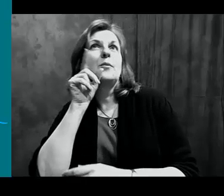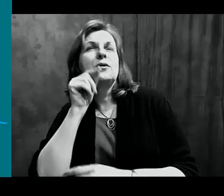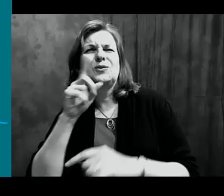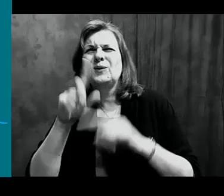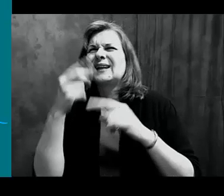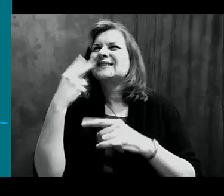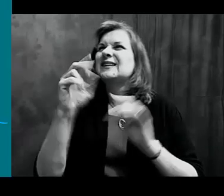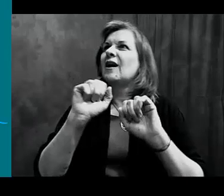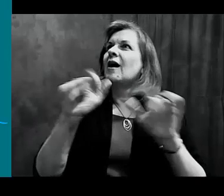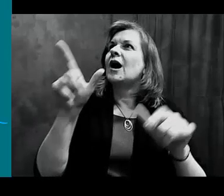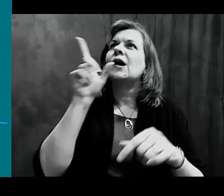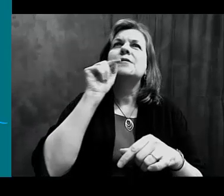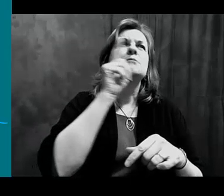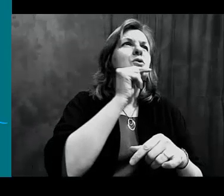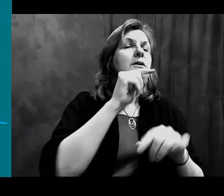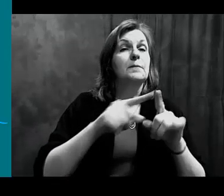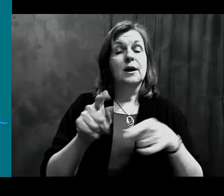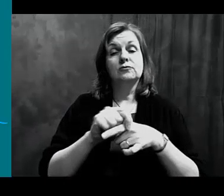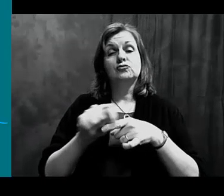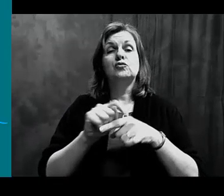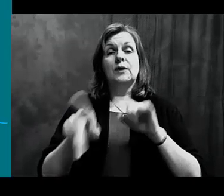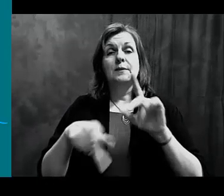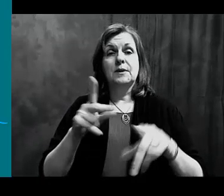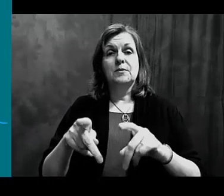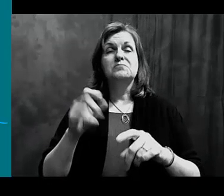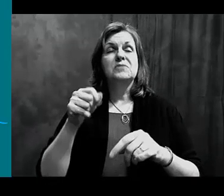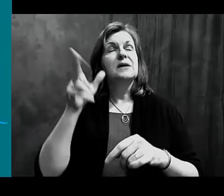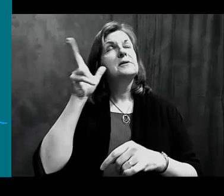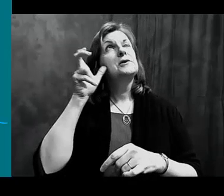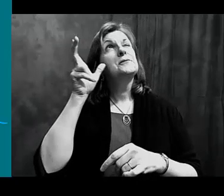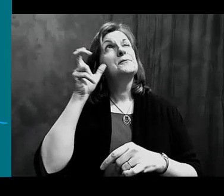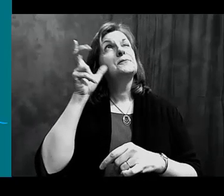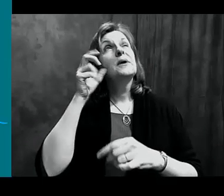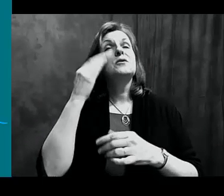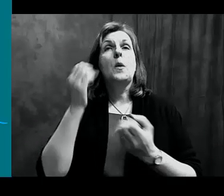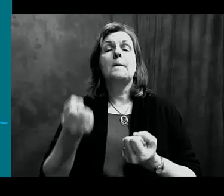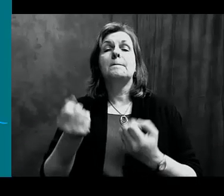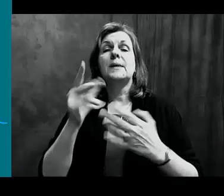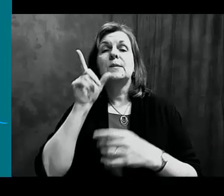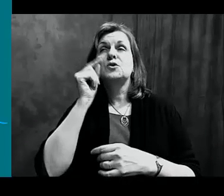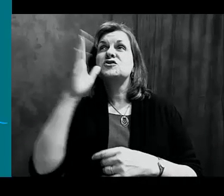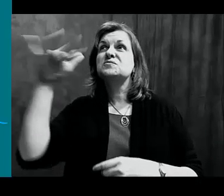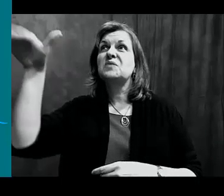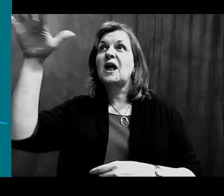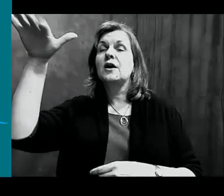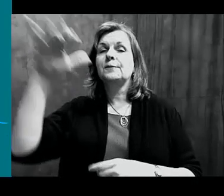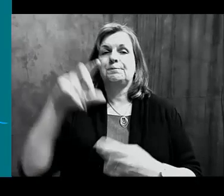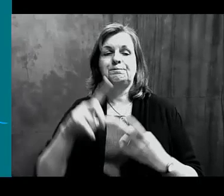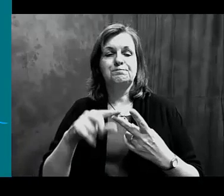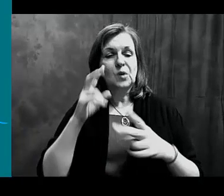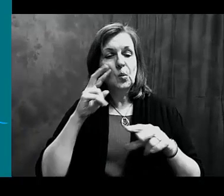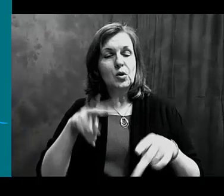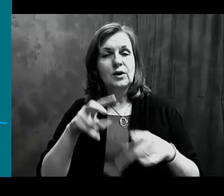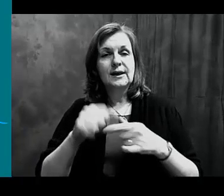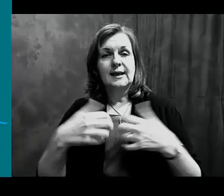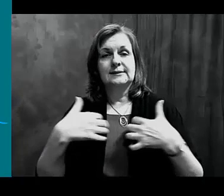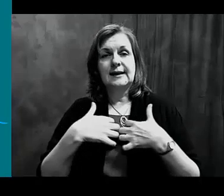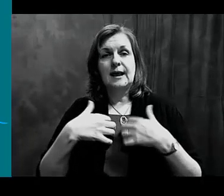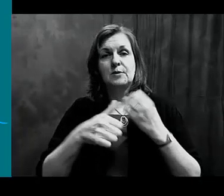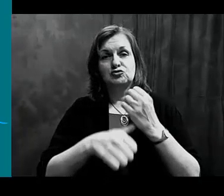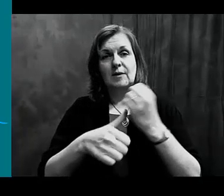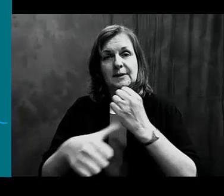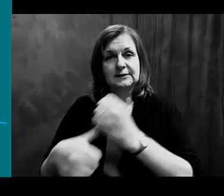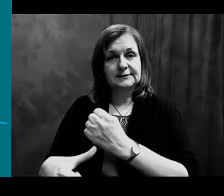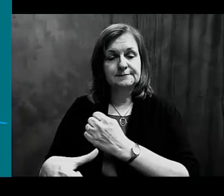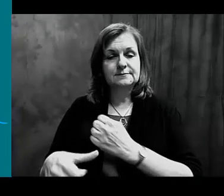see all the birds, but trained individuals can estimate the number of birds in an area based on the calls. Things like